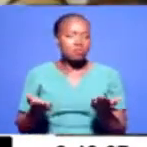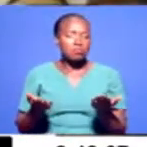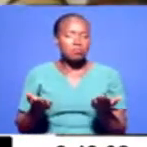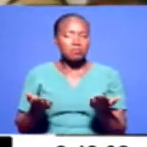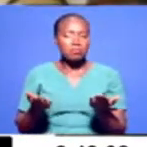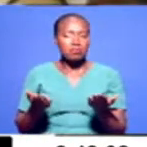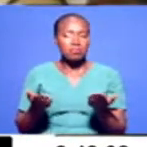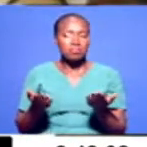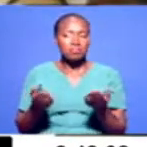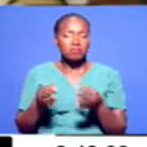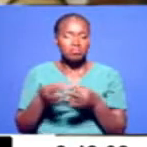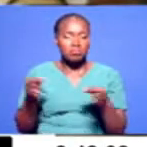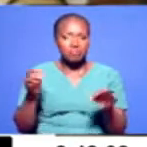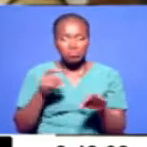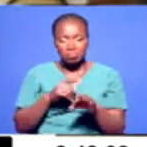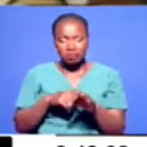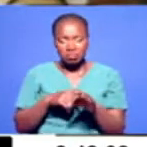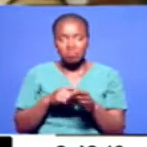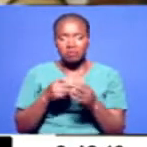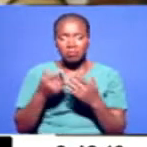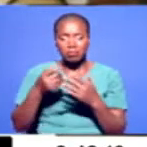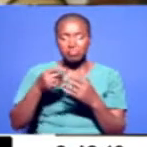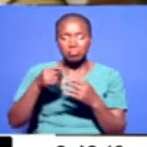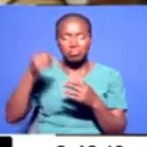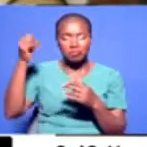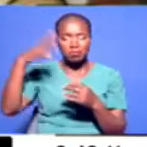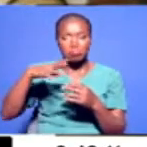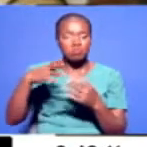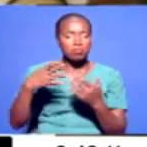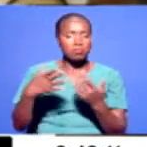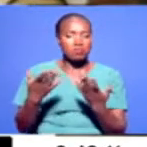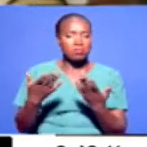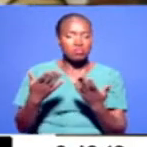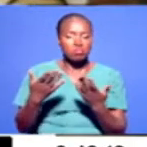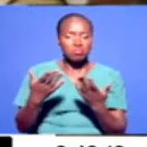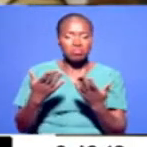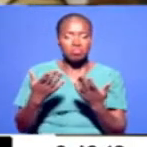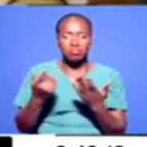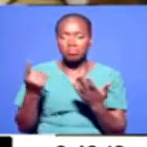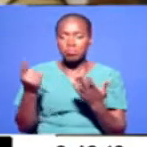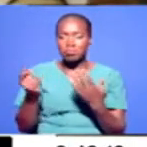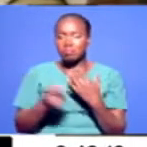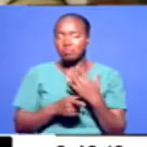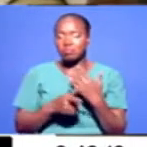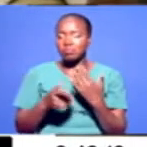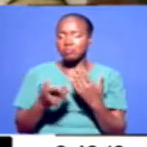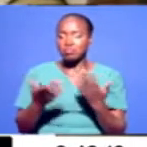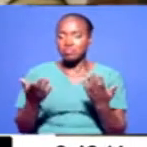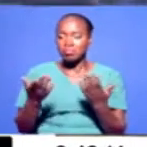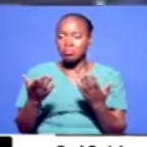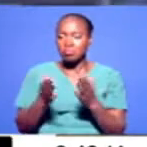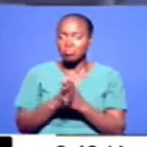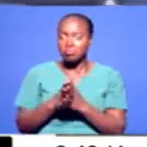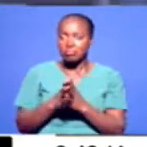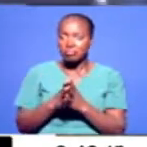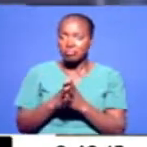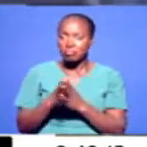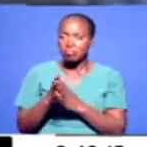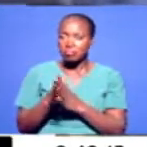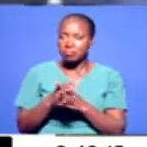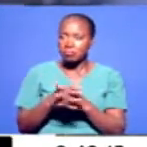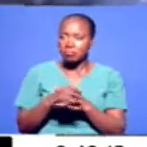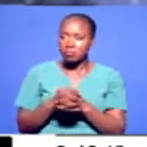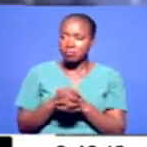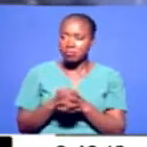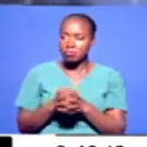takes a bit longer for the acoustic. Electric, I can do maybe 1 month or even, yeah.